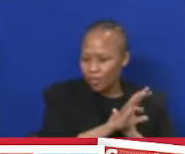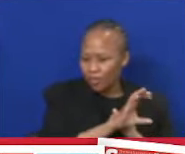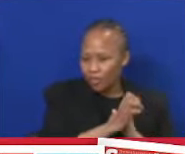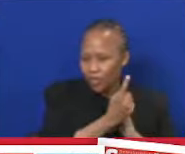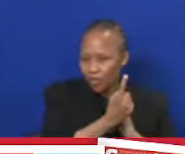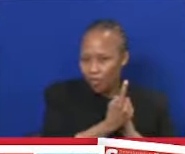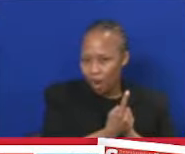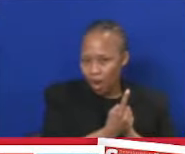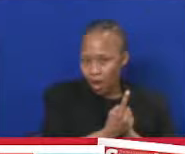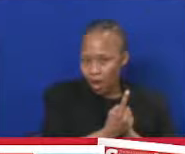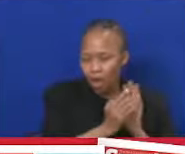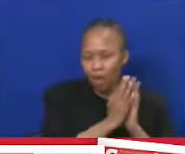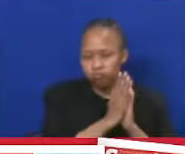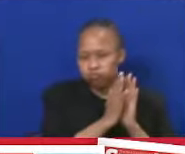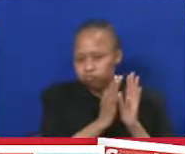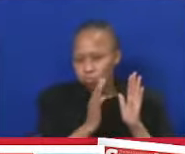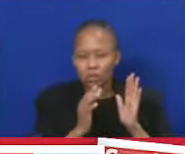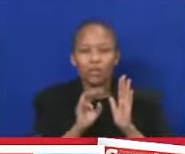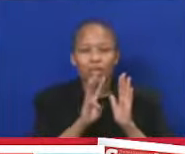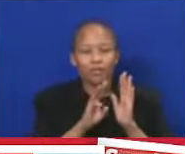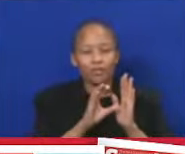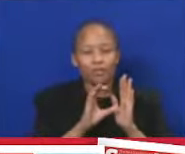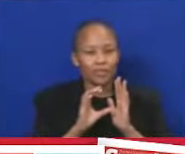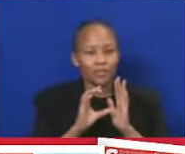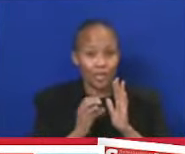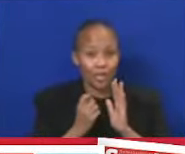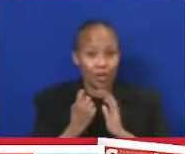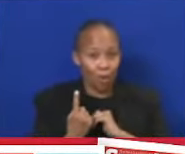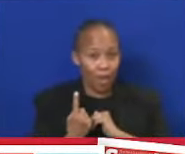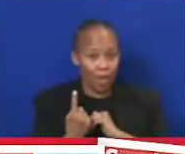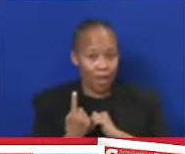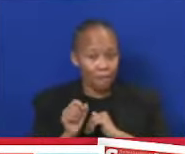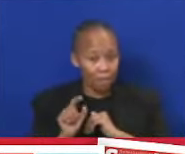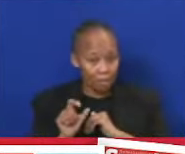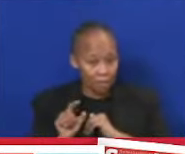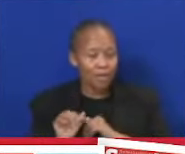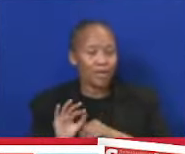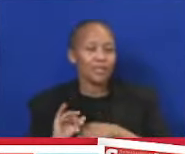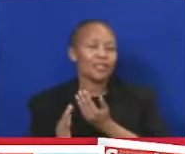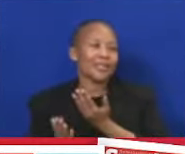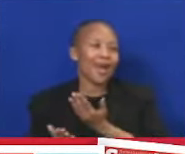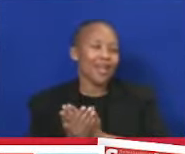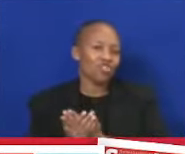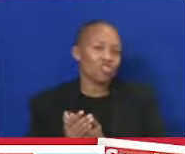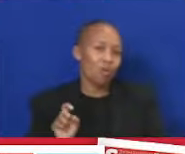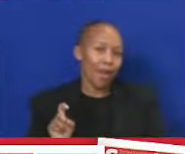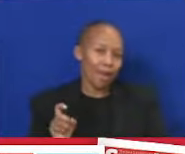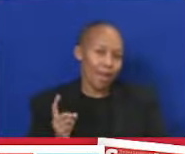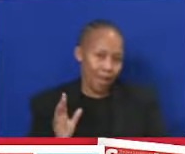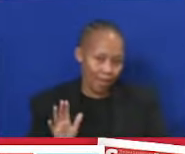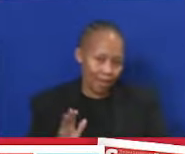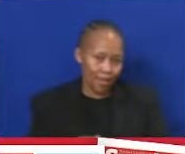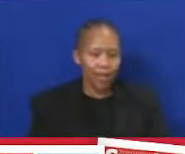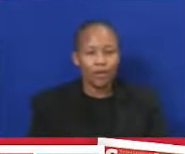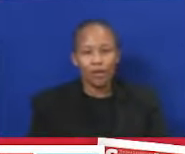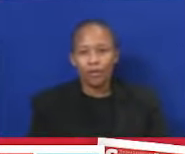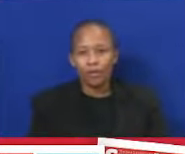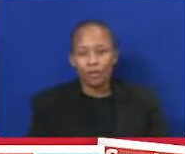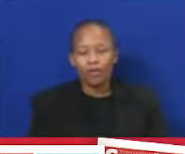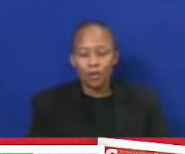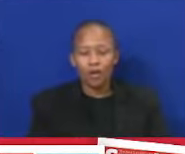WC9. That's your annexure bundle. Okay. That's witness C. That's exactly the point I was trying